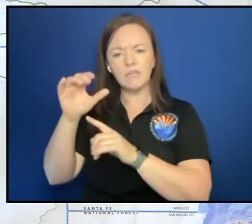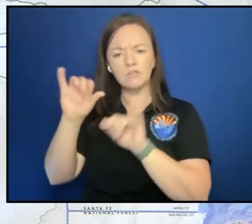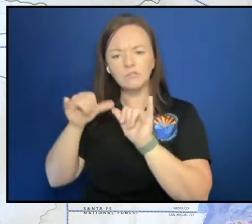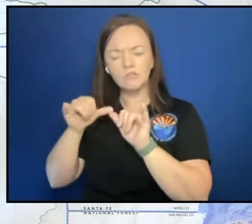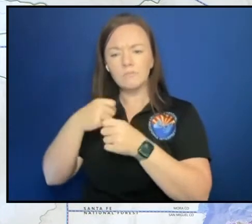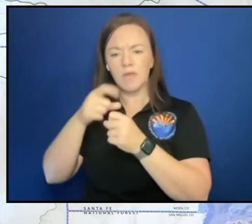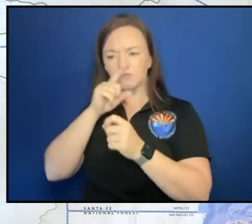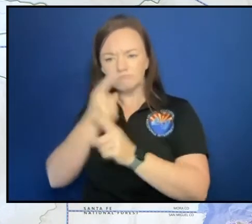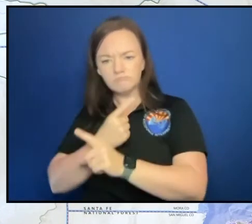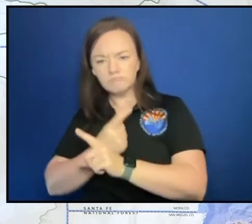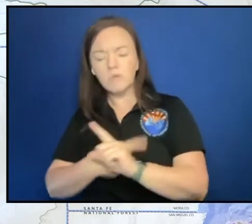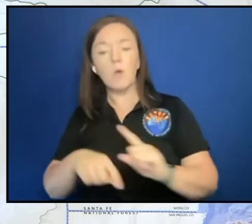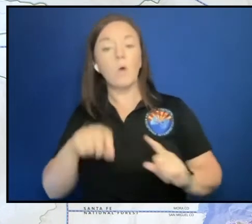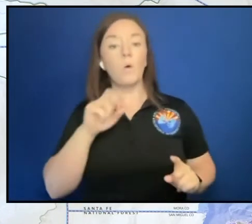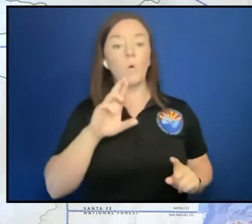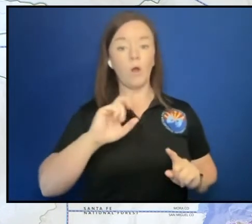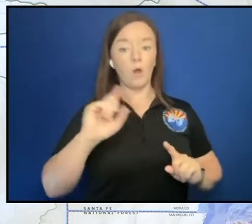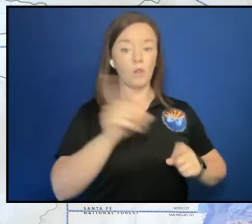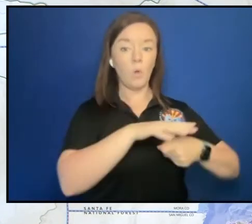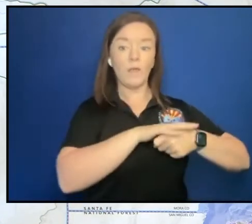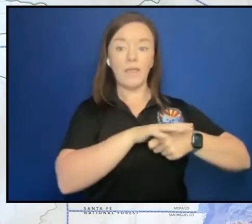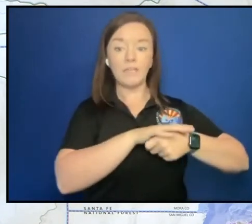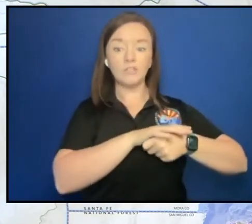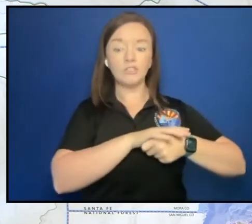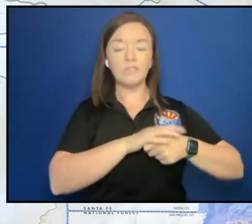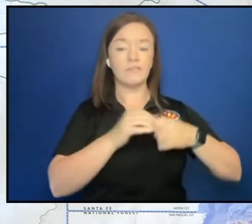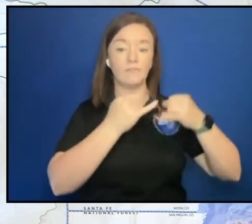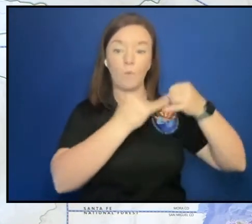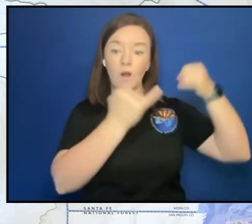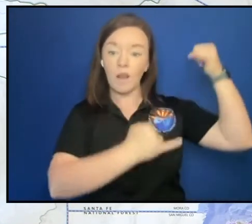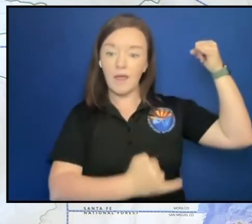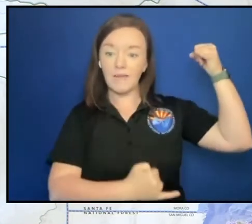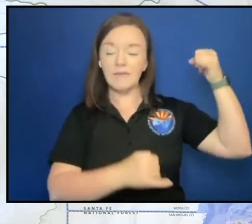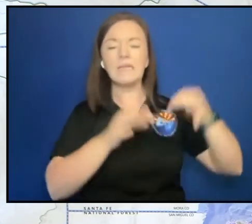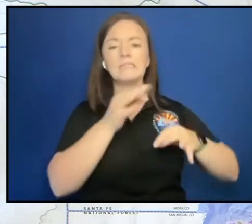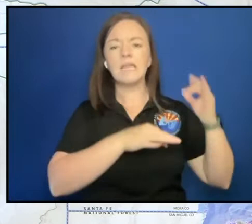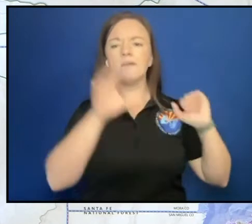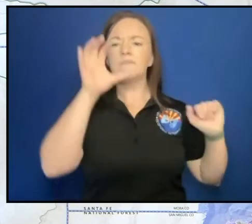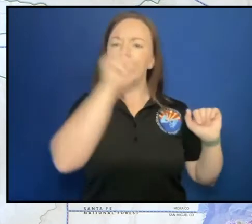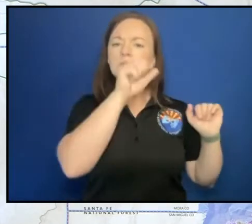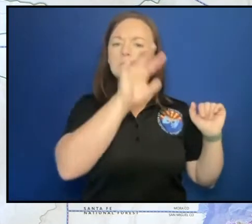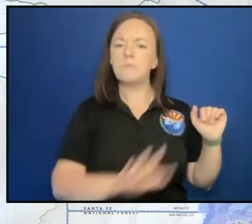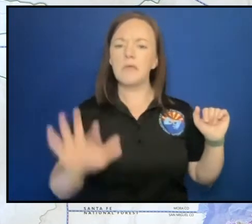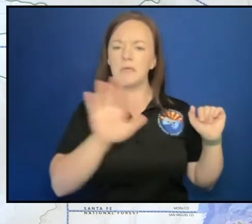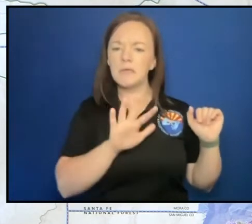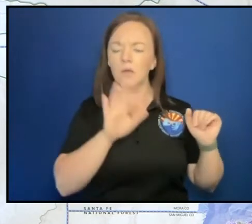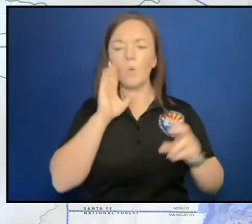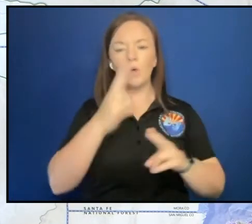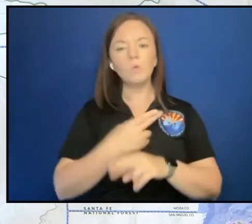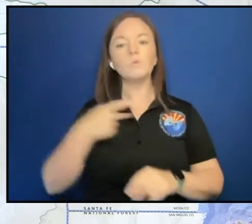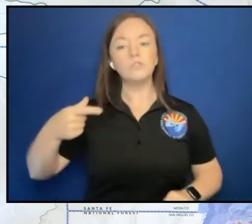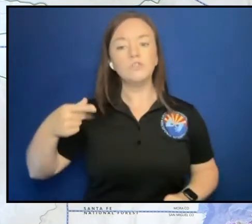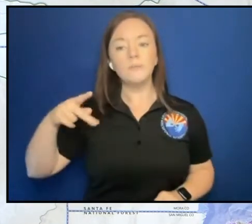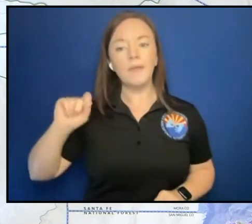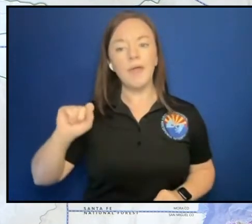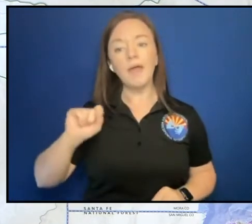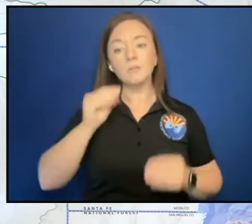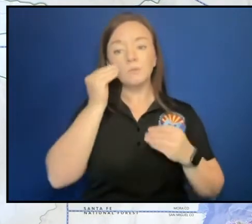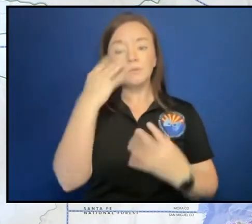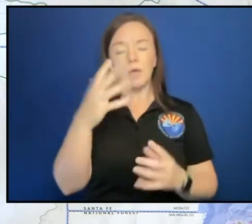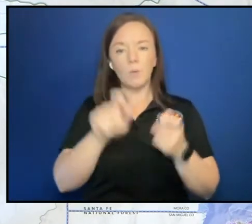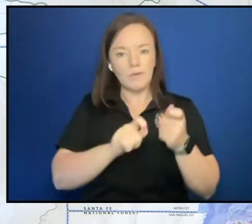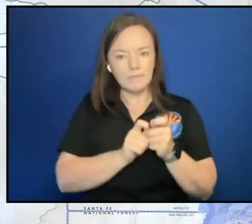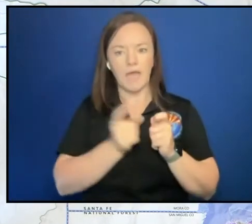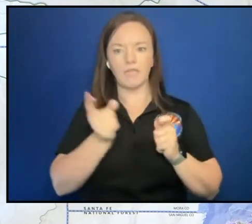GPSs are, that we have, instead of estimating line, we use GPSs to tell you exactly how much line we've, or where the fire's edge